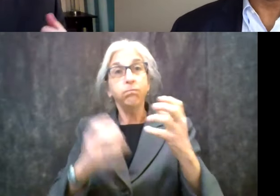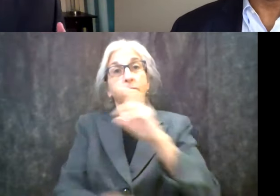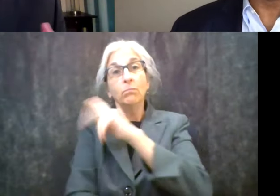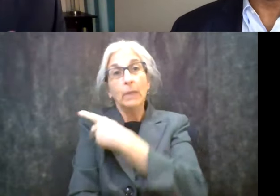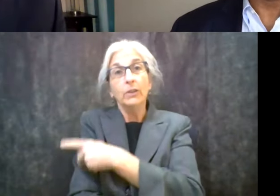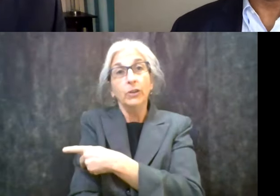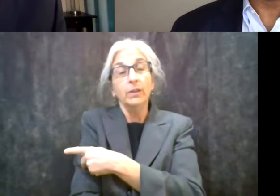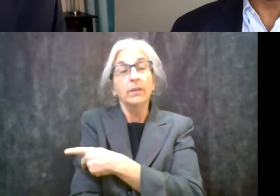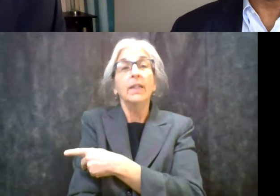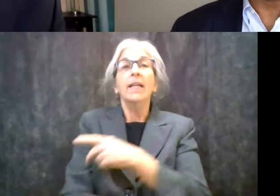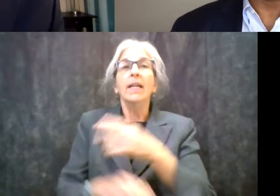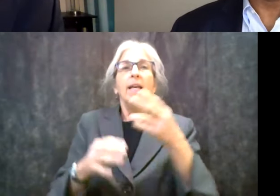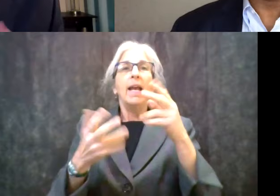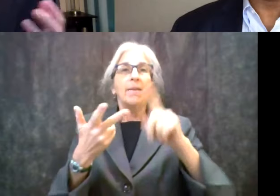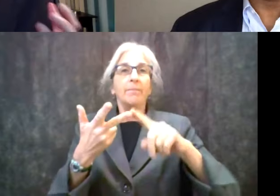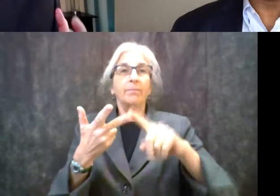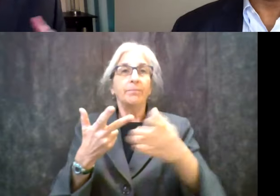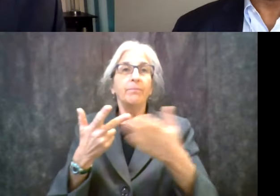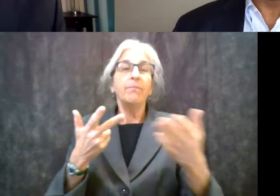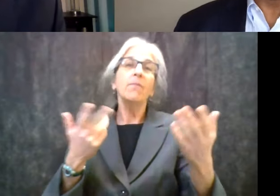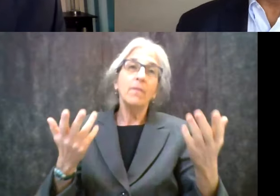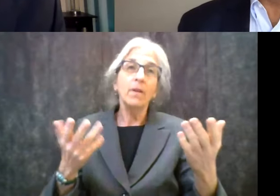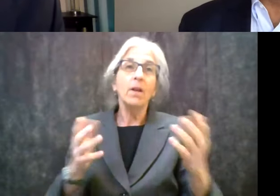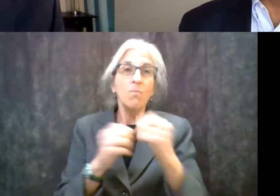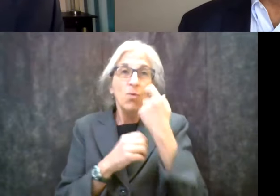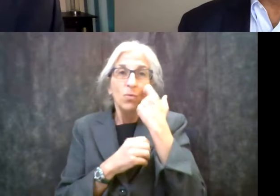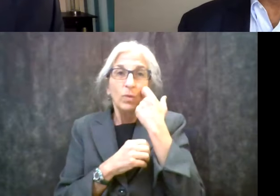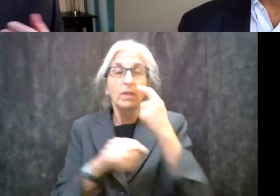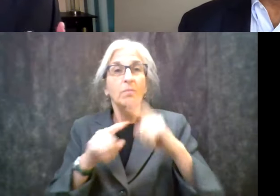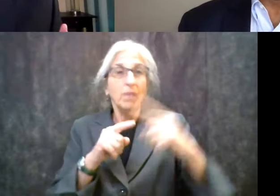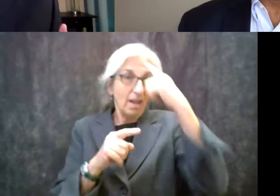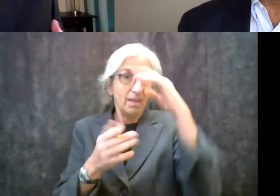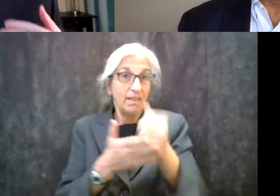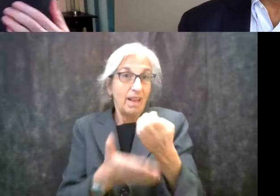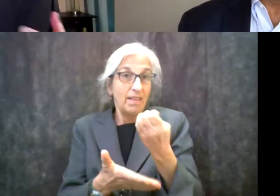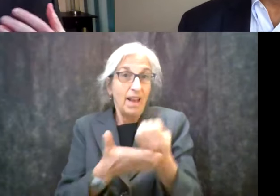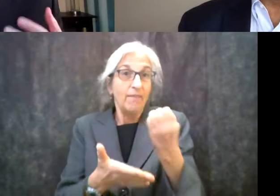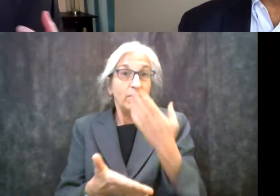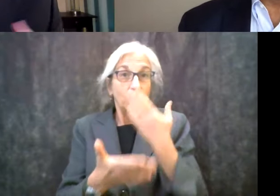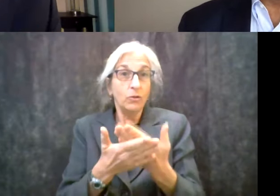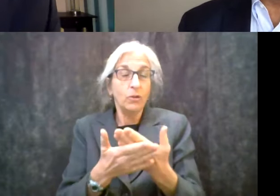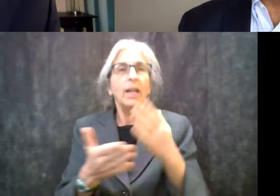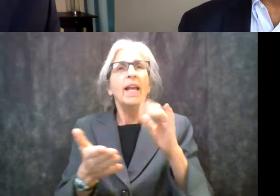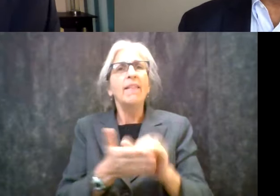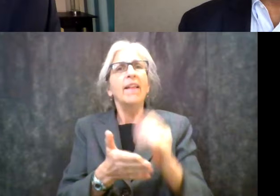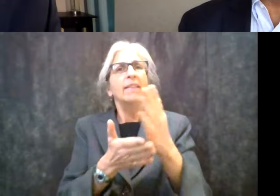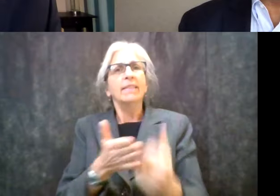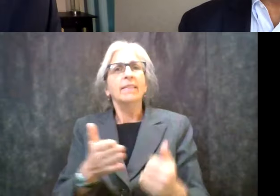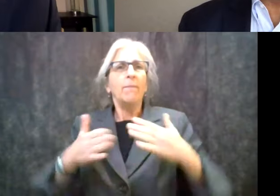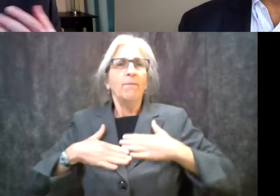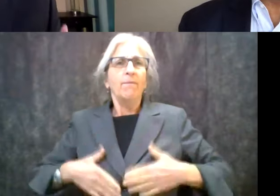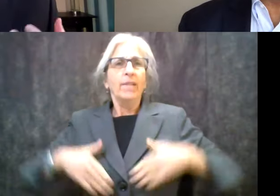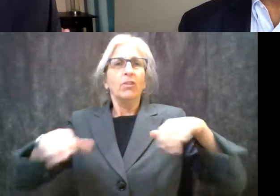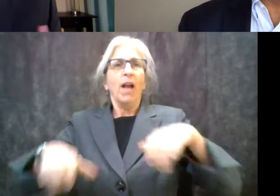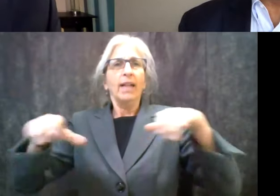data to support is, you know, more recent, but I think the evidence is becoming reasonably strong that some level of physical activity